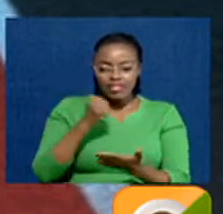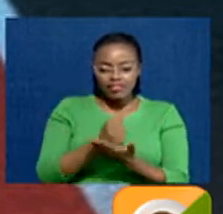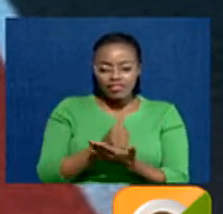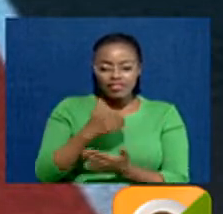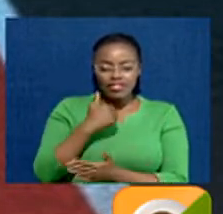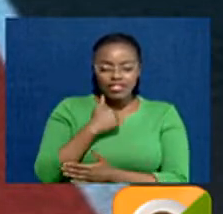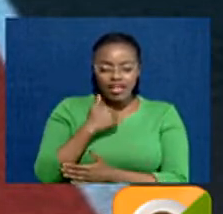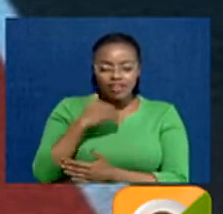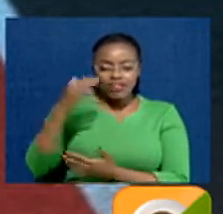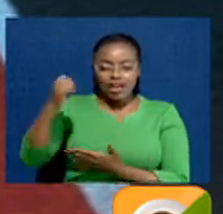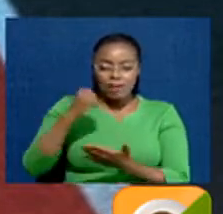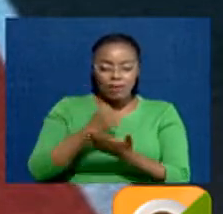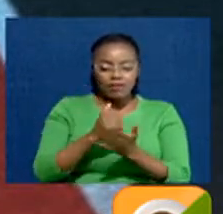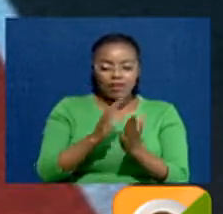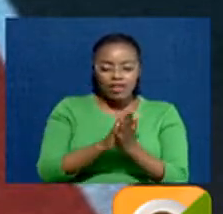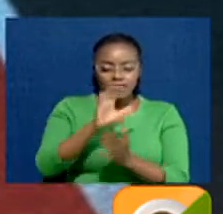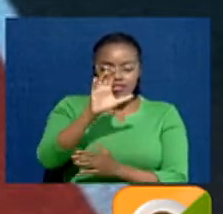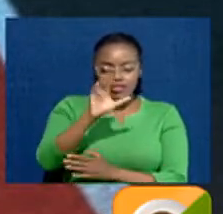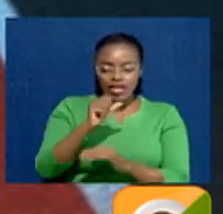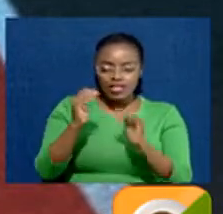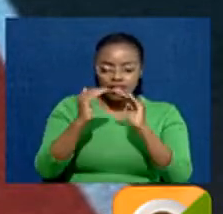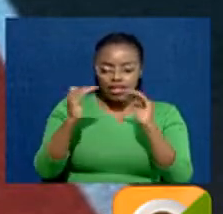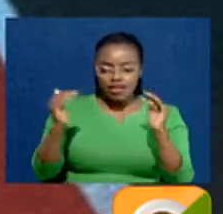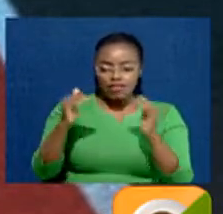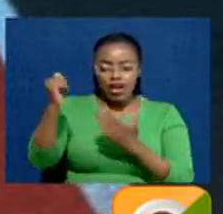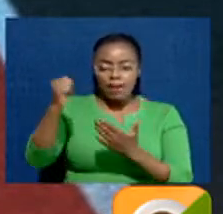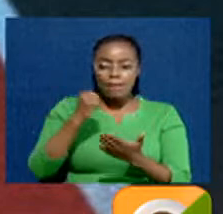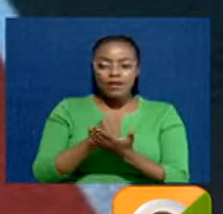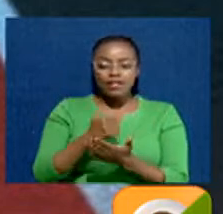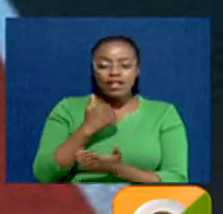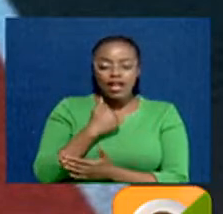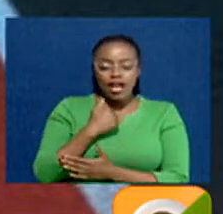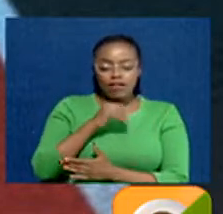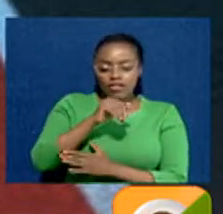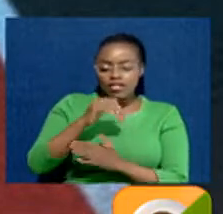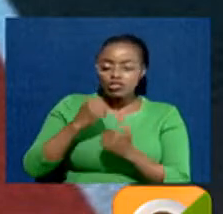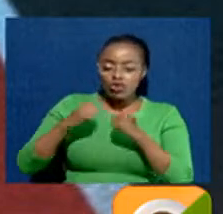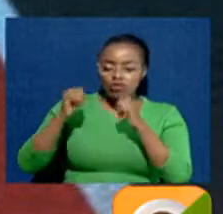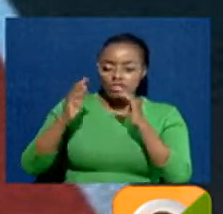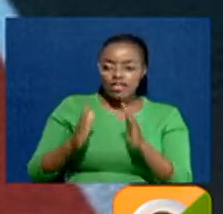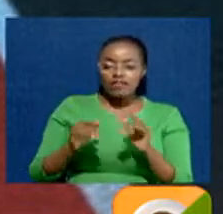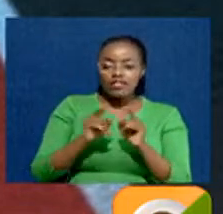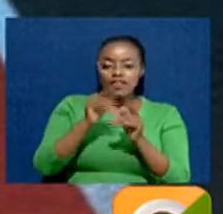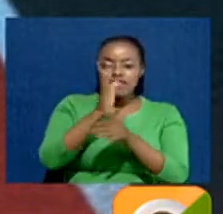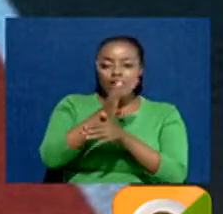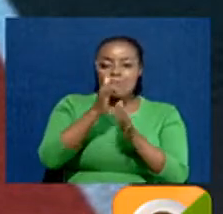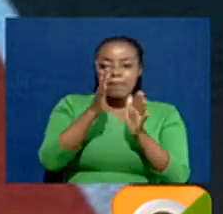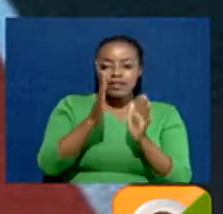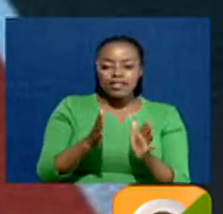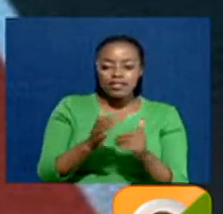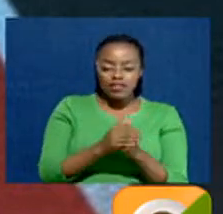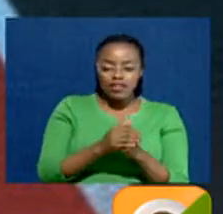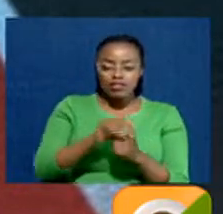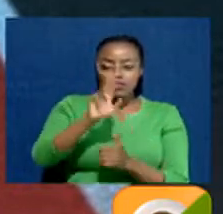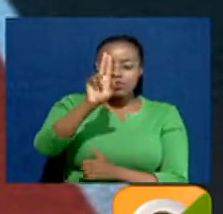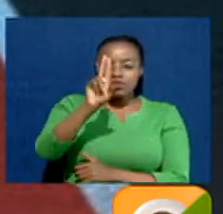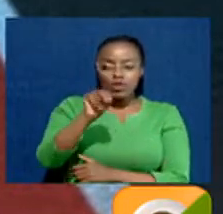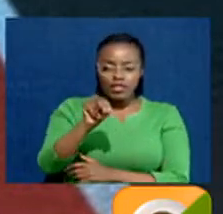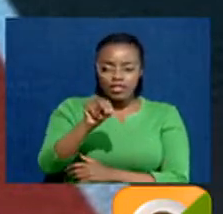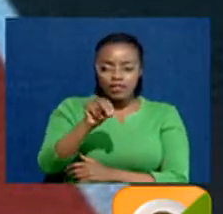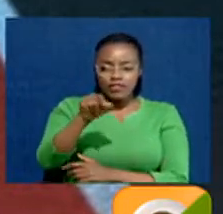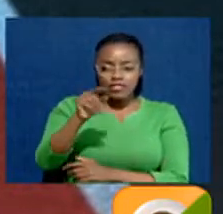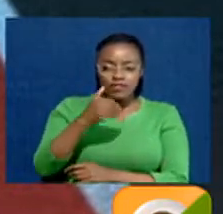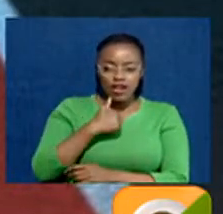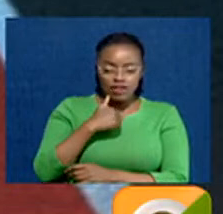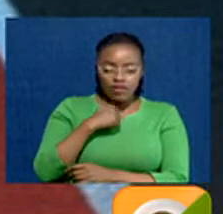cabinet appointments and cabinet level appointments. Yeah. There are those officials, for example, the ambassador to the United Nations is